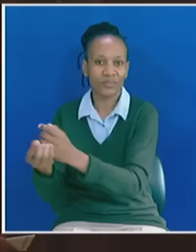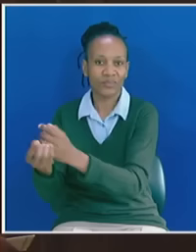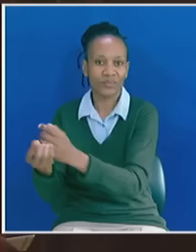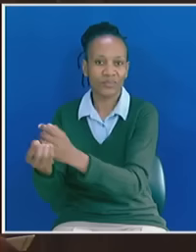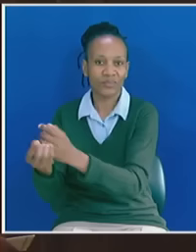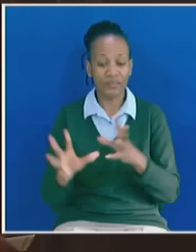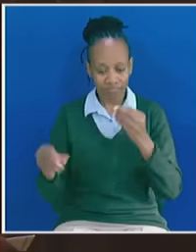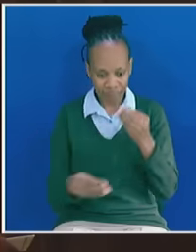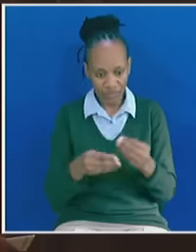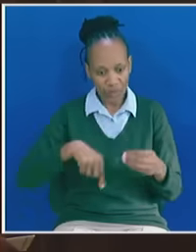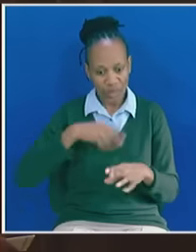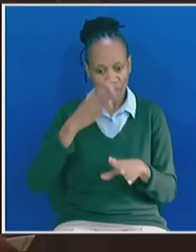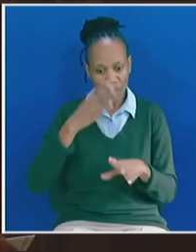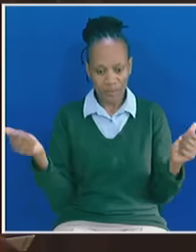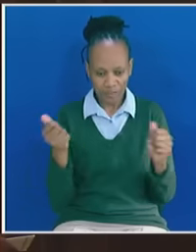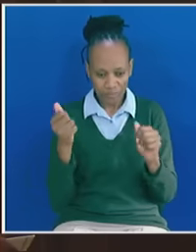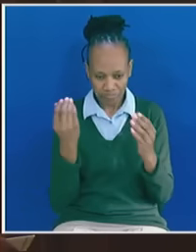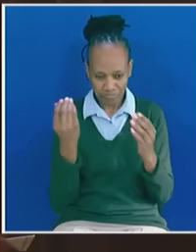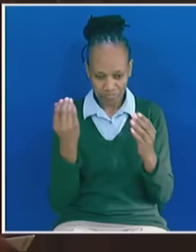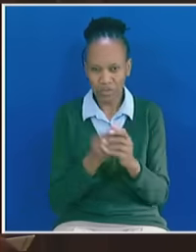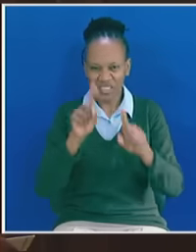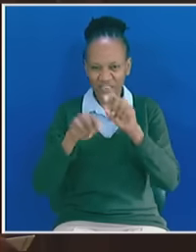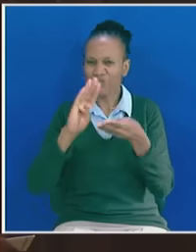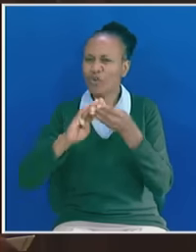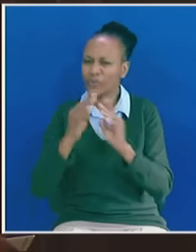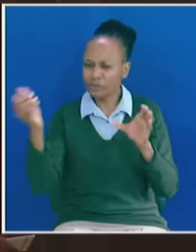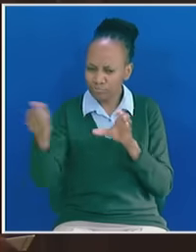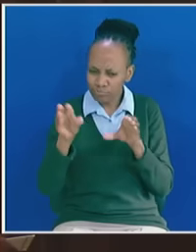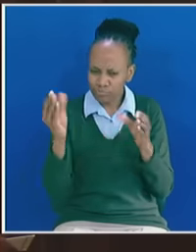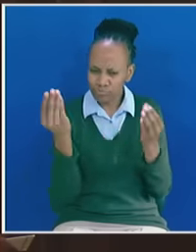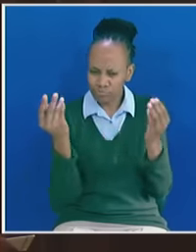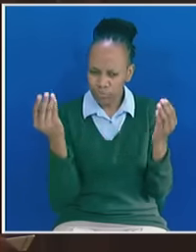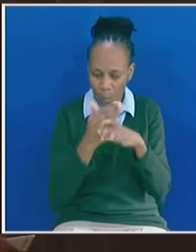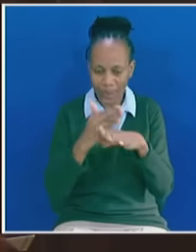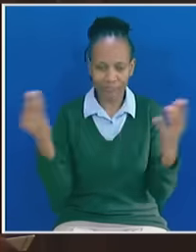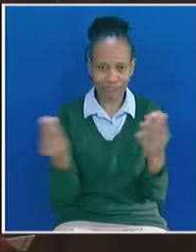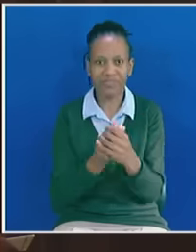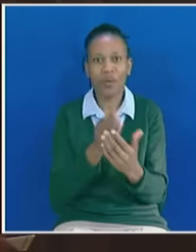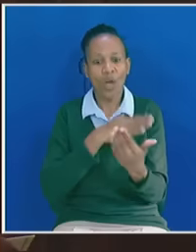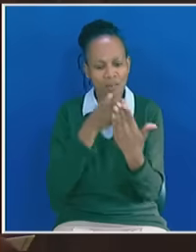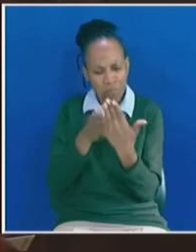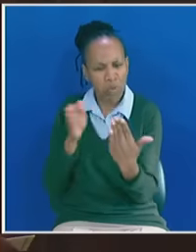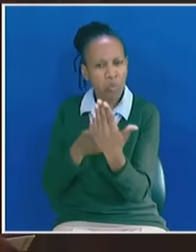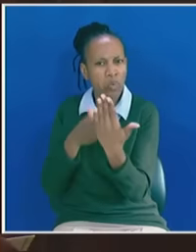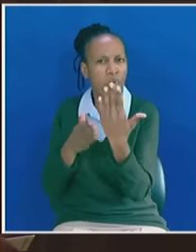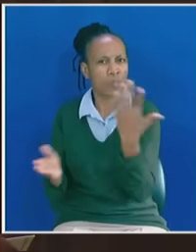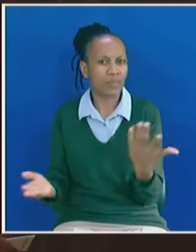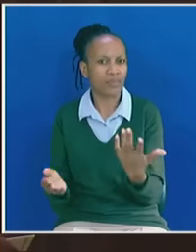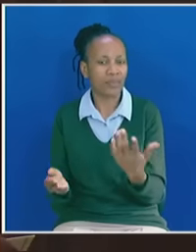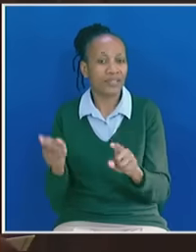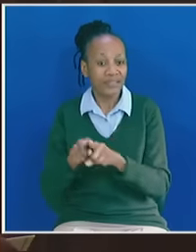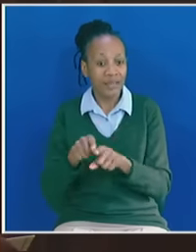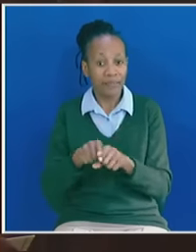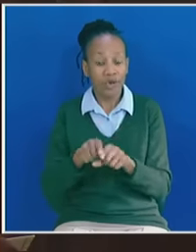In addition, we are working with certain communities in our land to curb radicalization and recruitment of young people